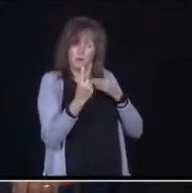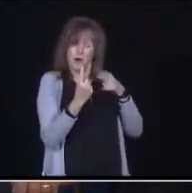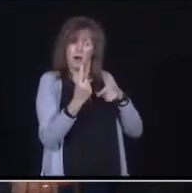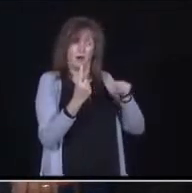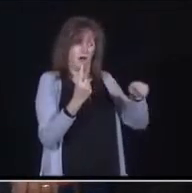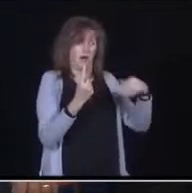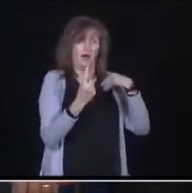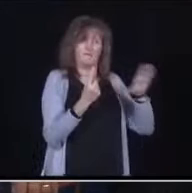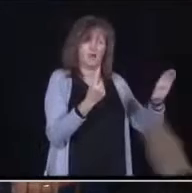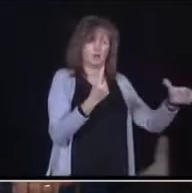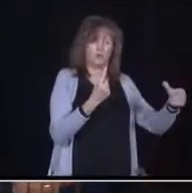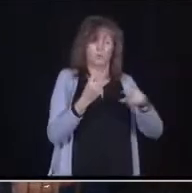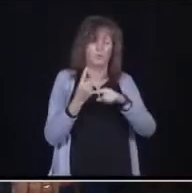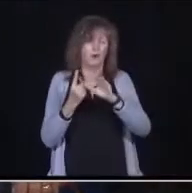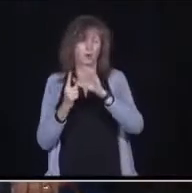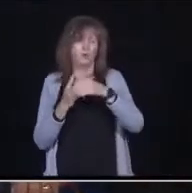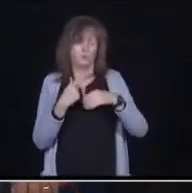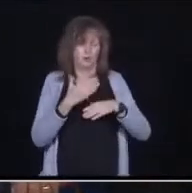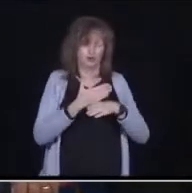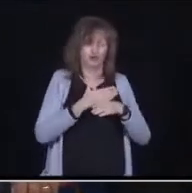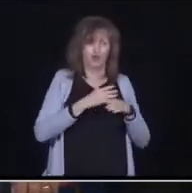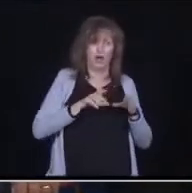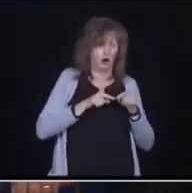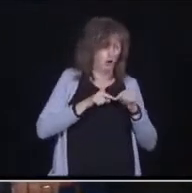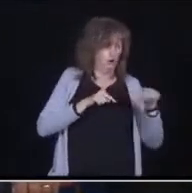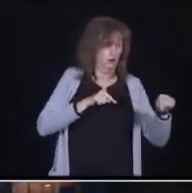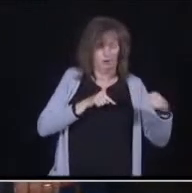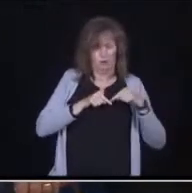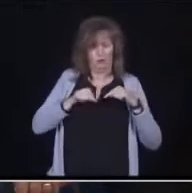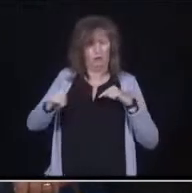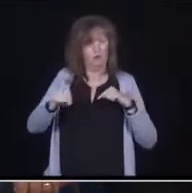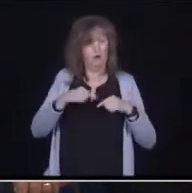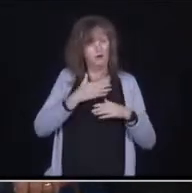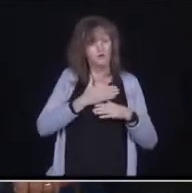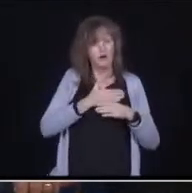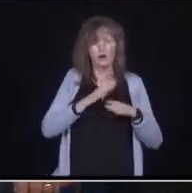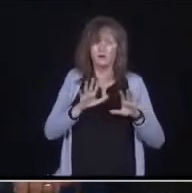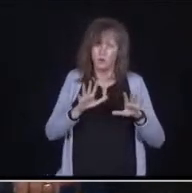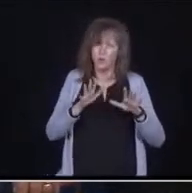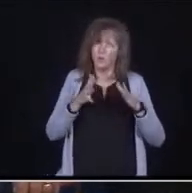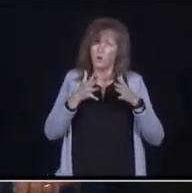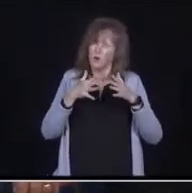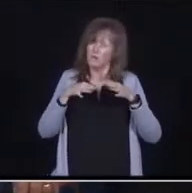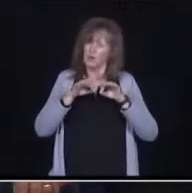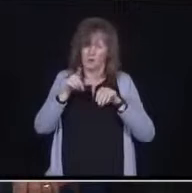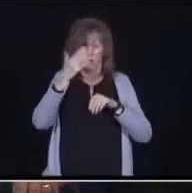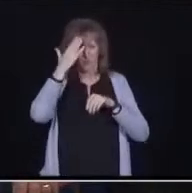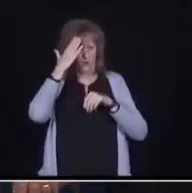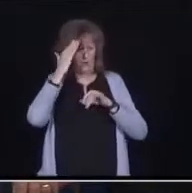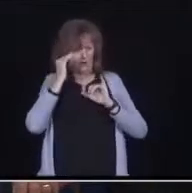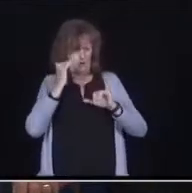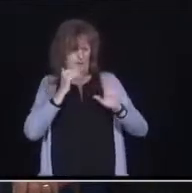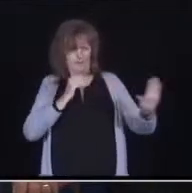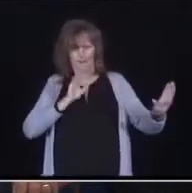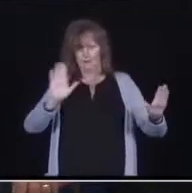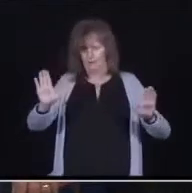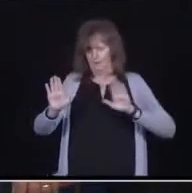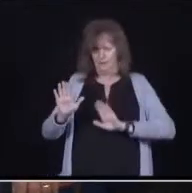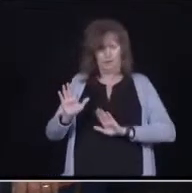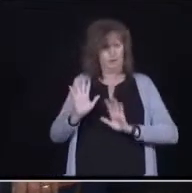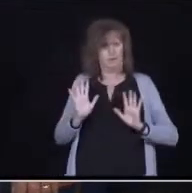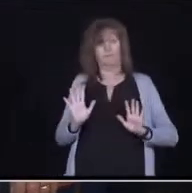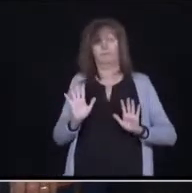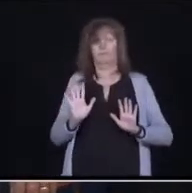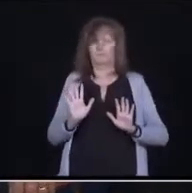group that they reside with or live with. And I think that's a really important distinction that's really crucial to think about when you have other